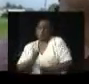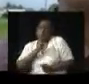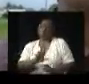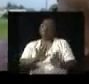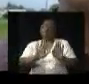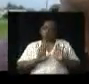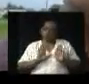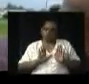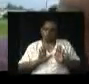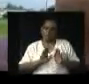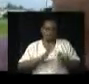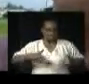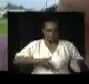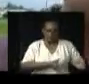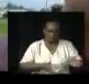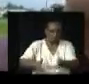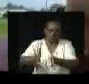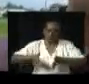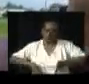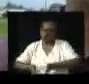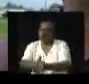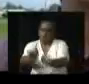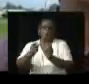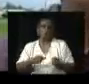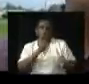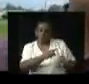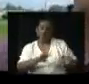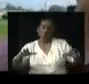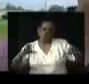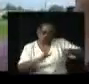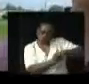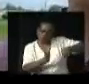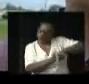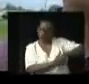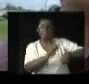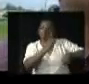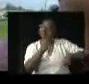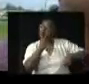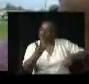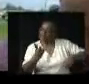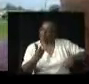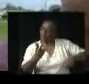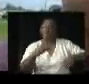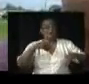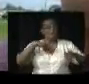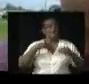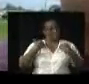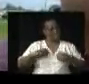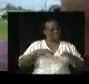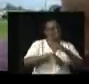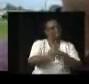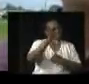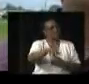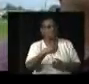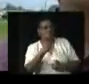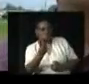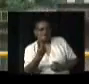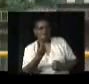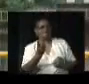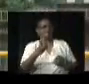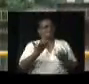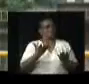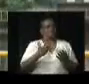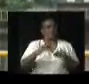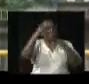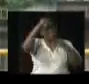clogging of gutters and other water systems must be prevented. Several people in town are happy that the